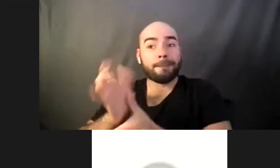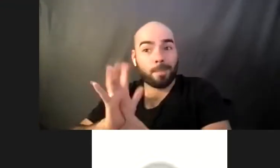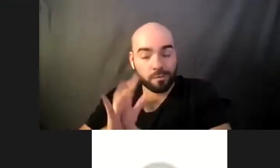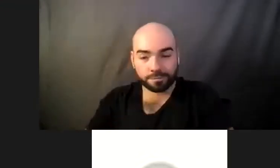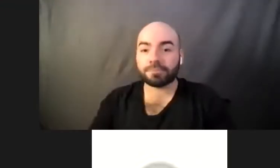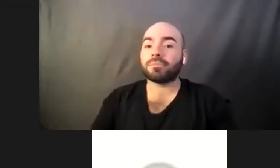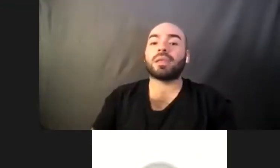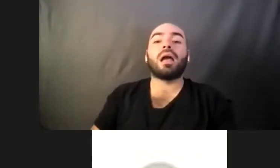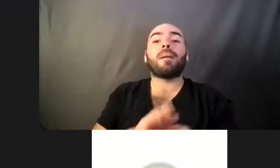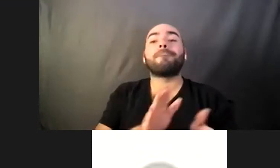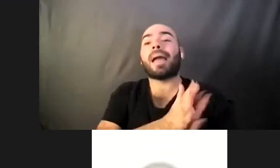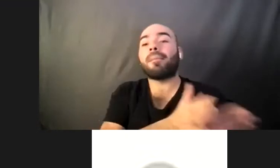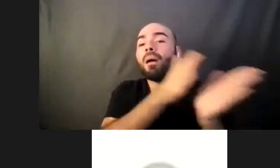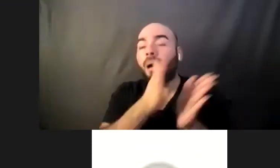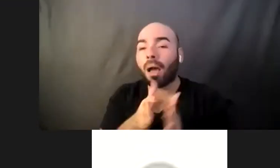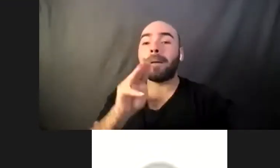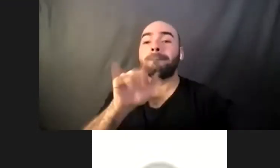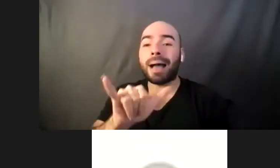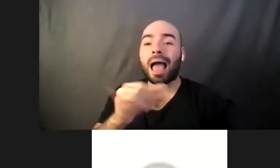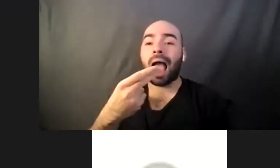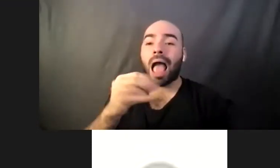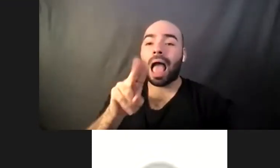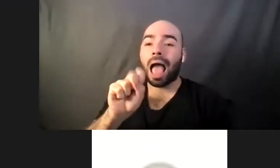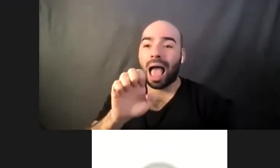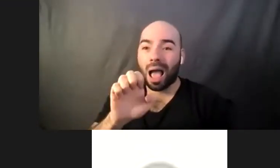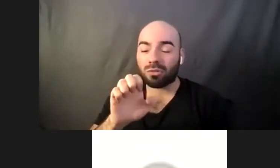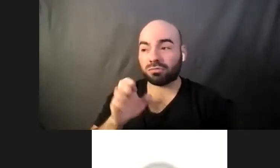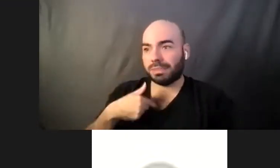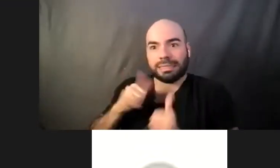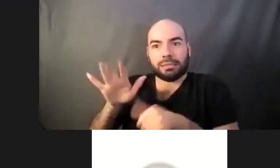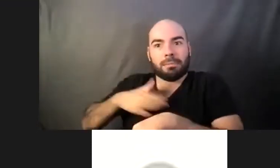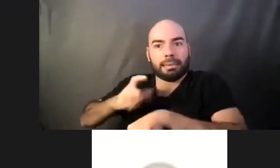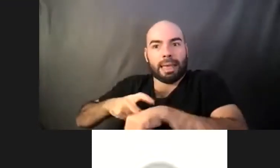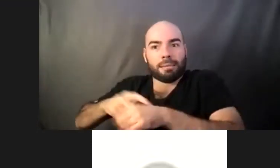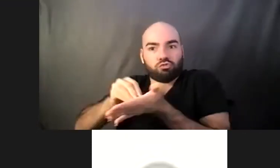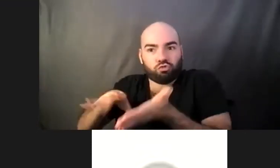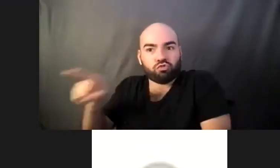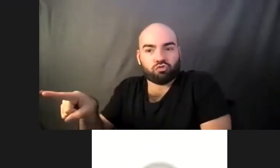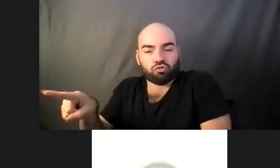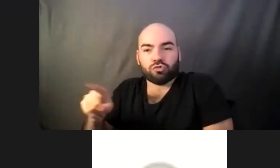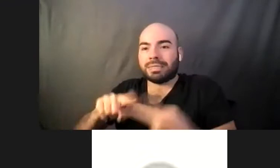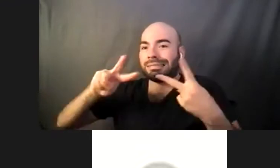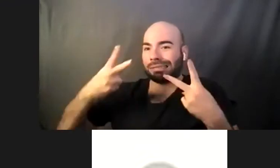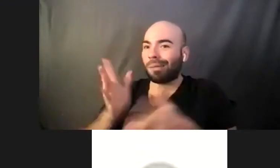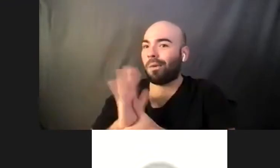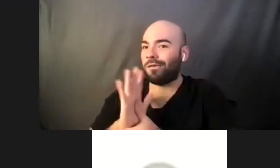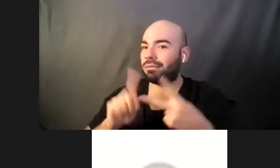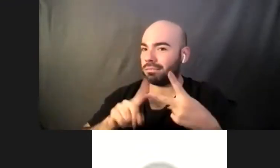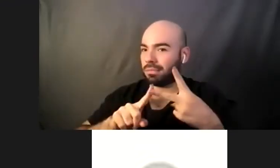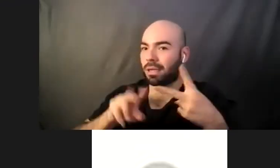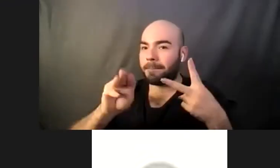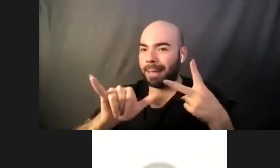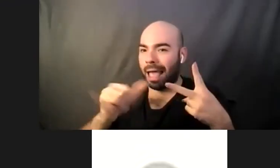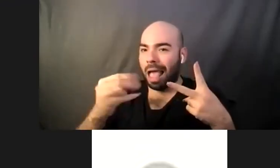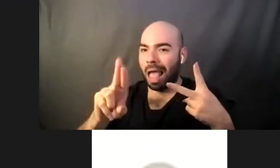house. We sold my house while I was still a student at Tisch. That paved the way for me. So to answer your